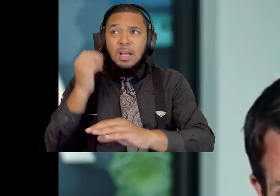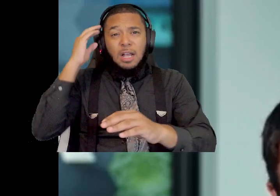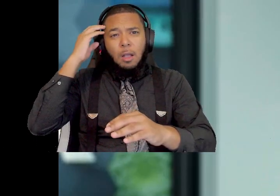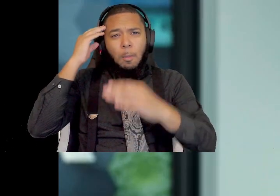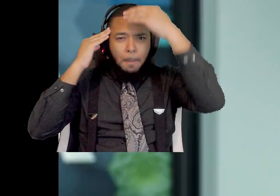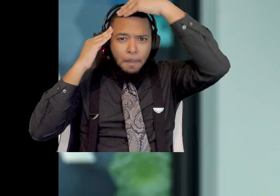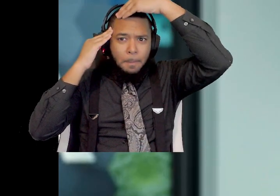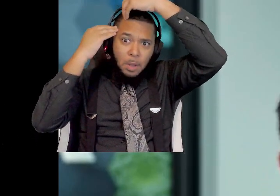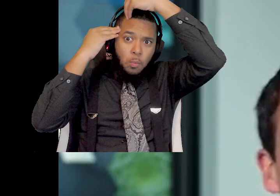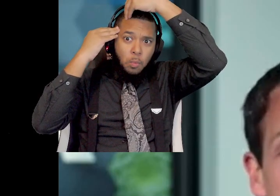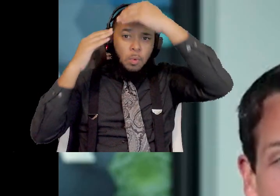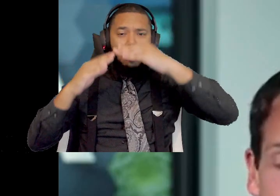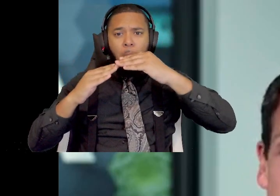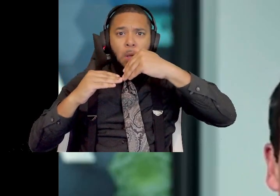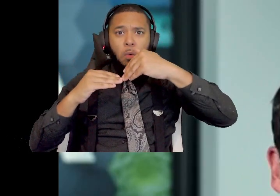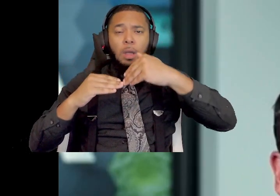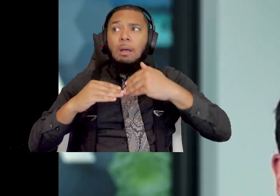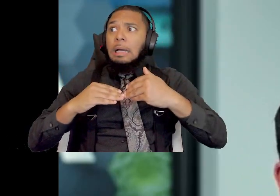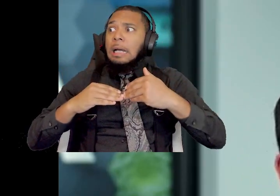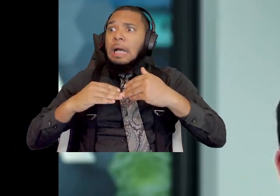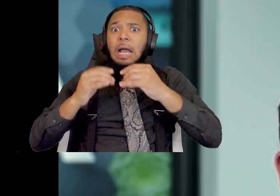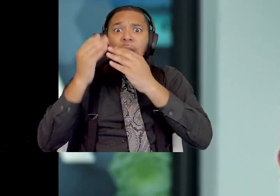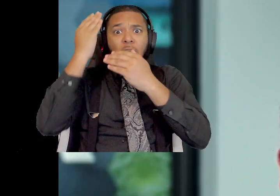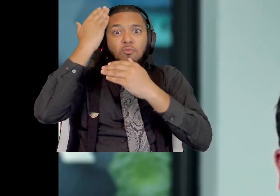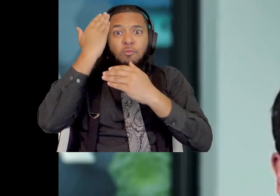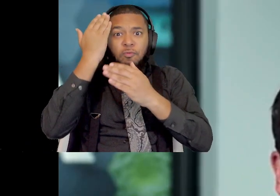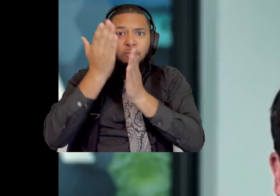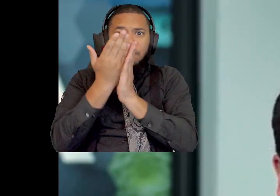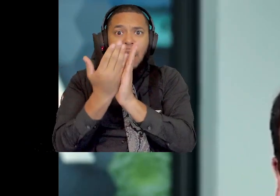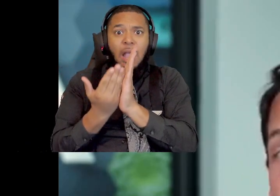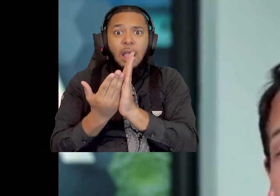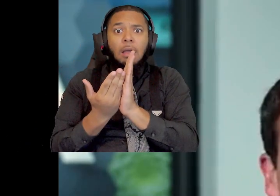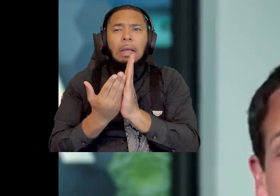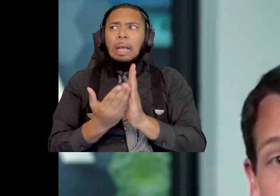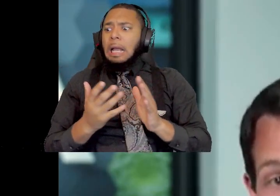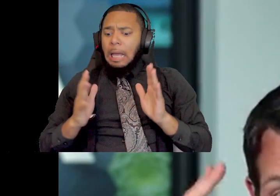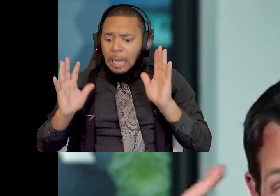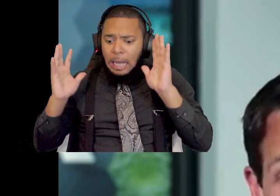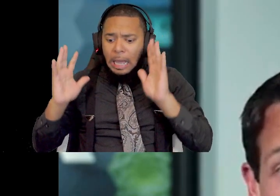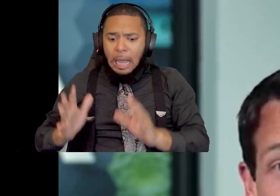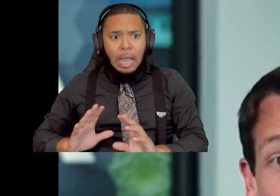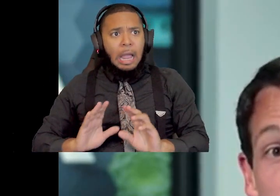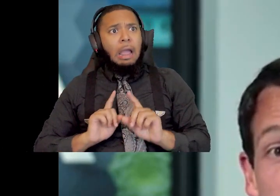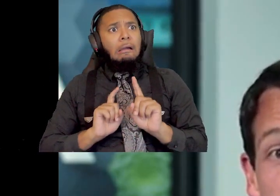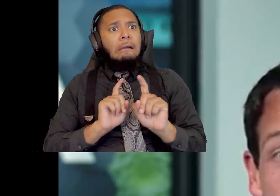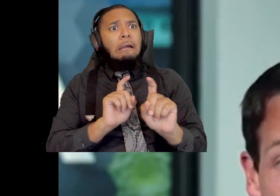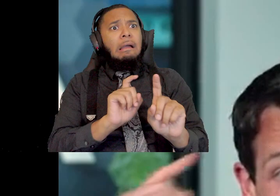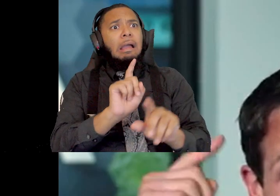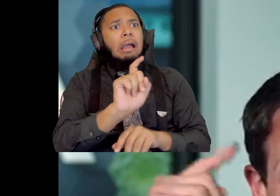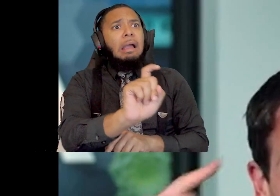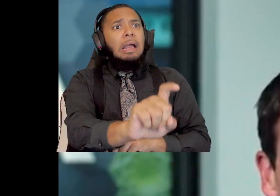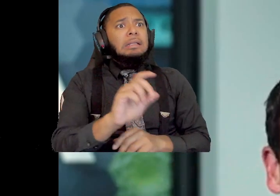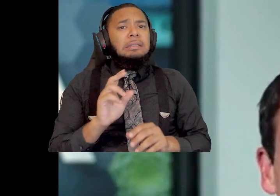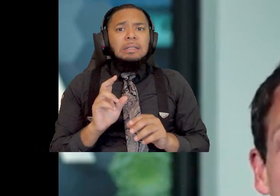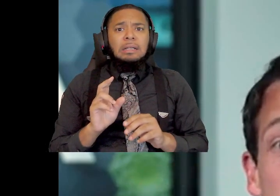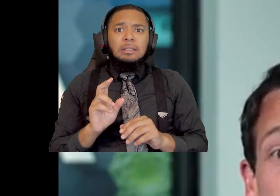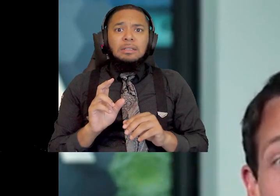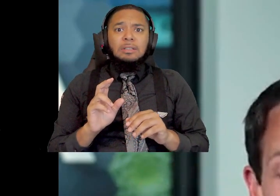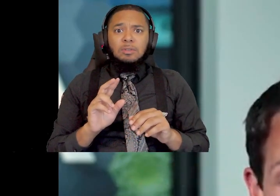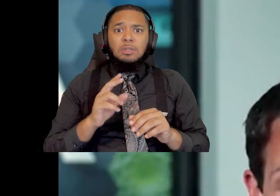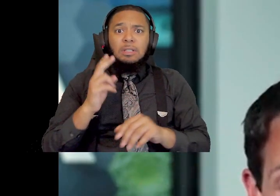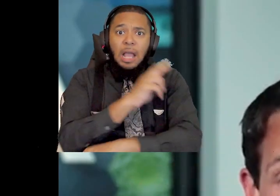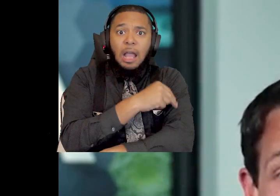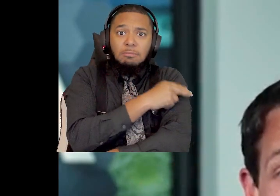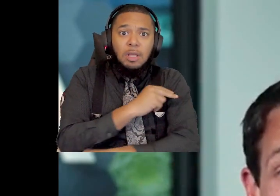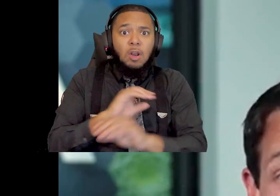my goodness we like rushed him to the hospital and luckily everything's okay like he didn't have any bleeding cerebral bleeding bleeding in the